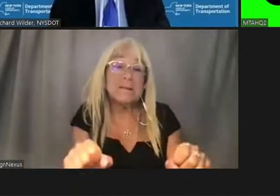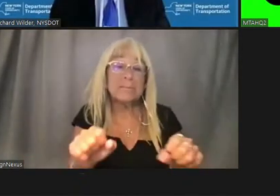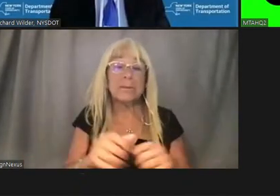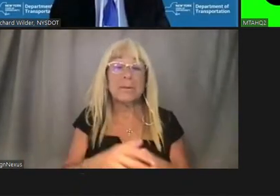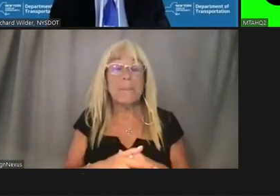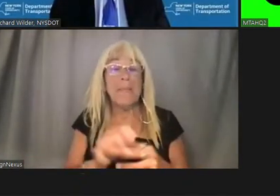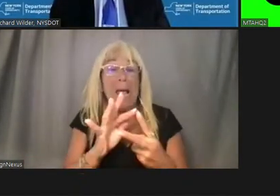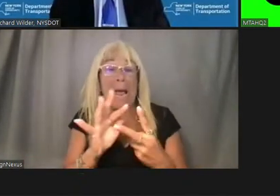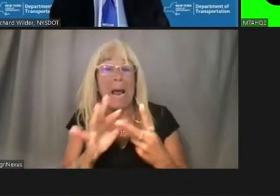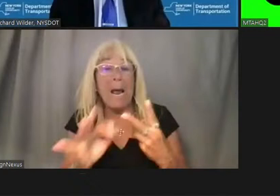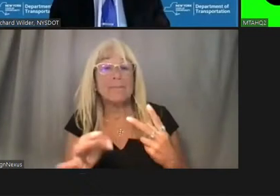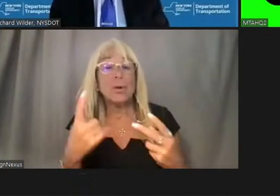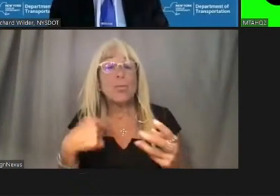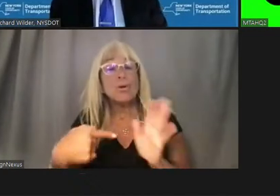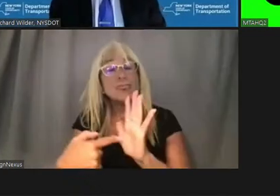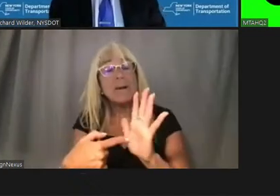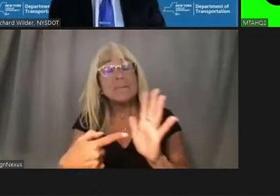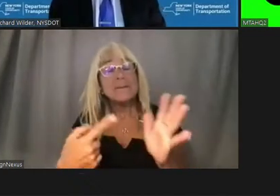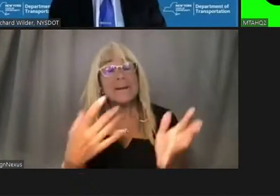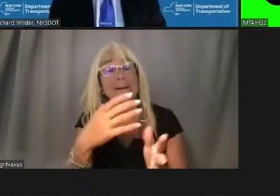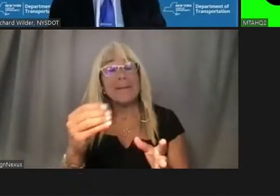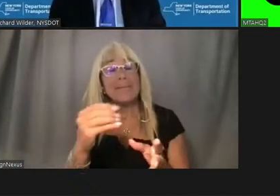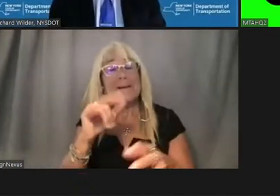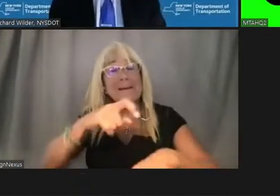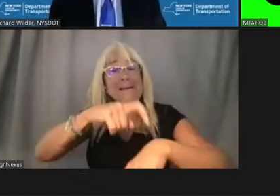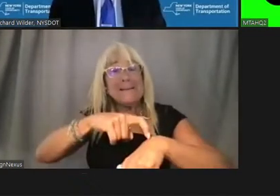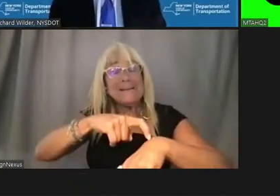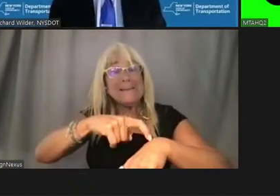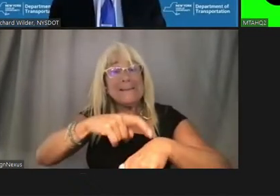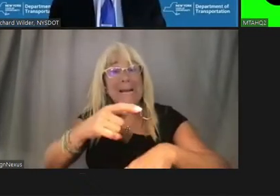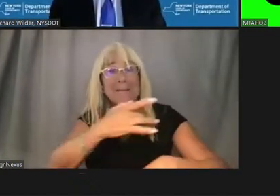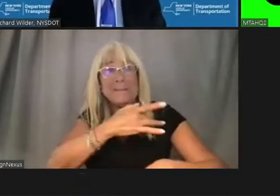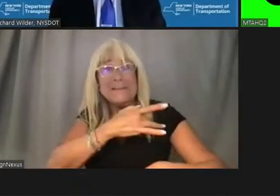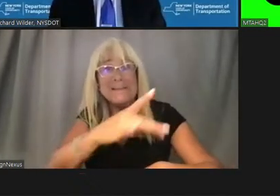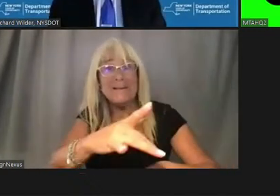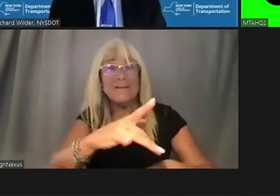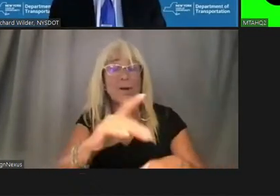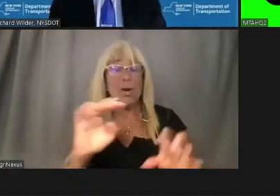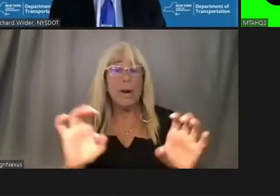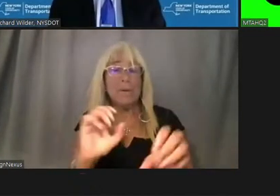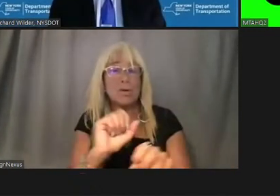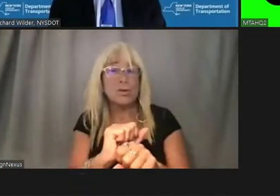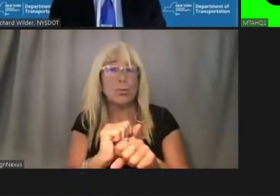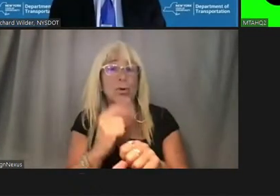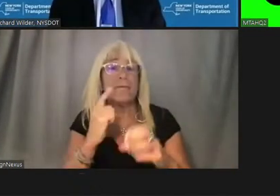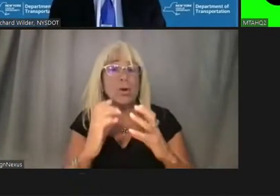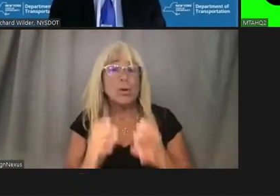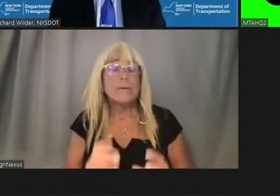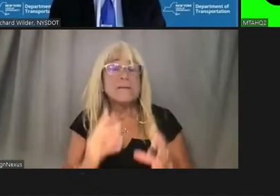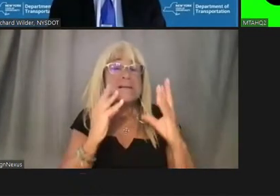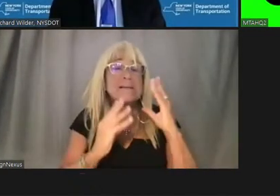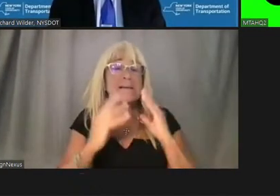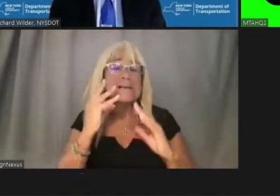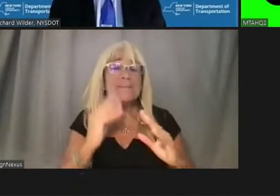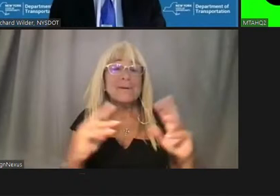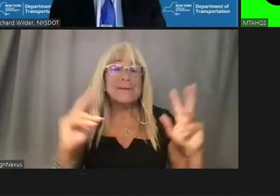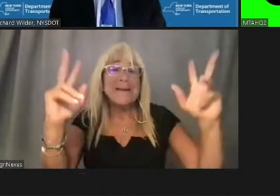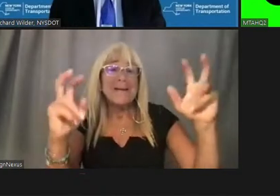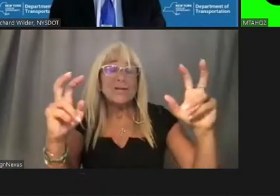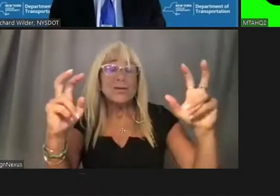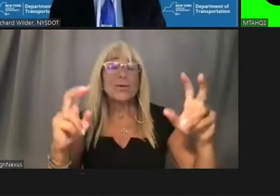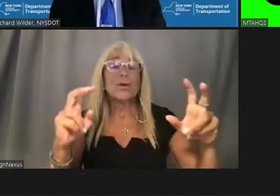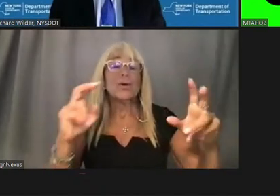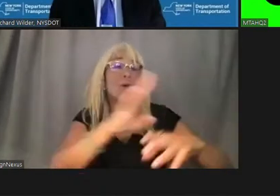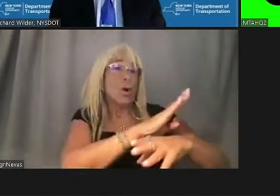we represent companies that engage in time-sensitive emergency work in a timely manner for consumers who are experiencing issues for both commercial and